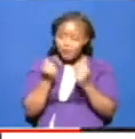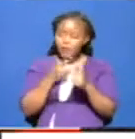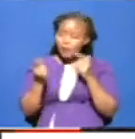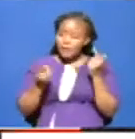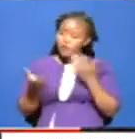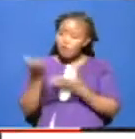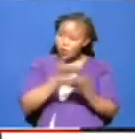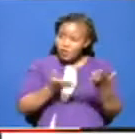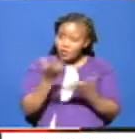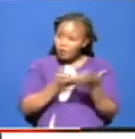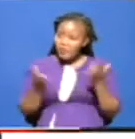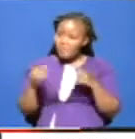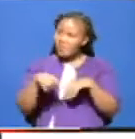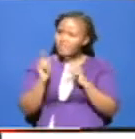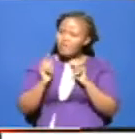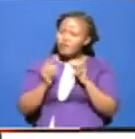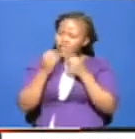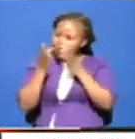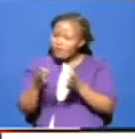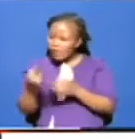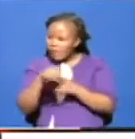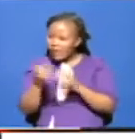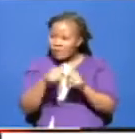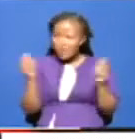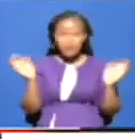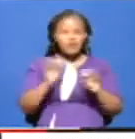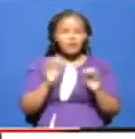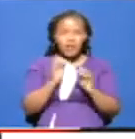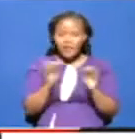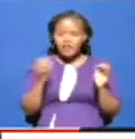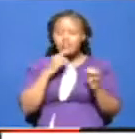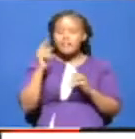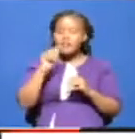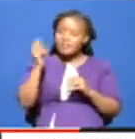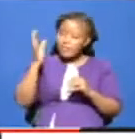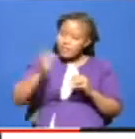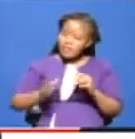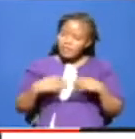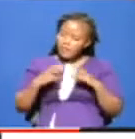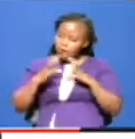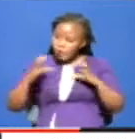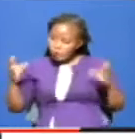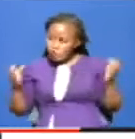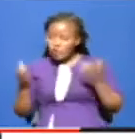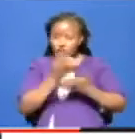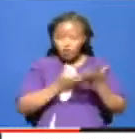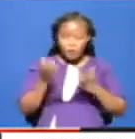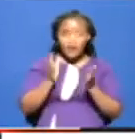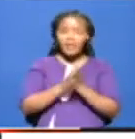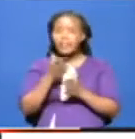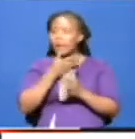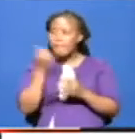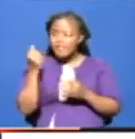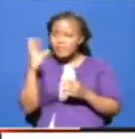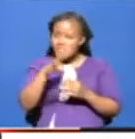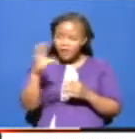he has not been able to give out. He said Kenya has been able to grow economically from 13, the best in Africa, the wealthiest in